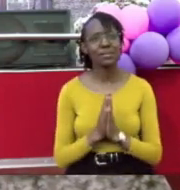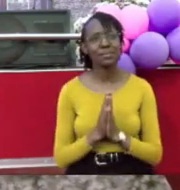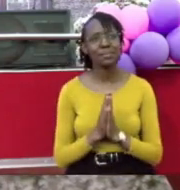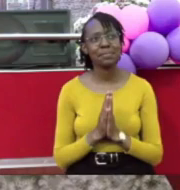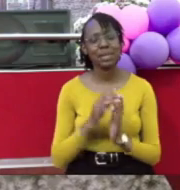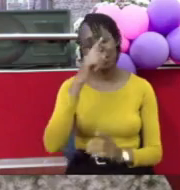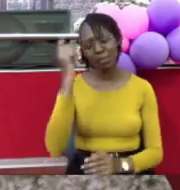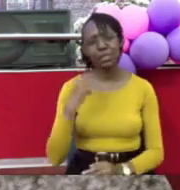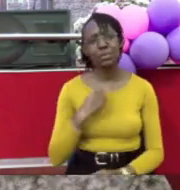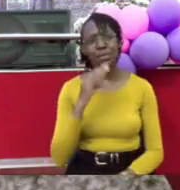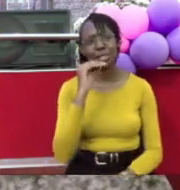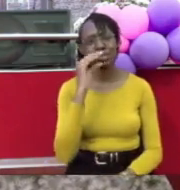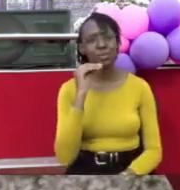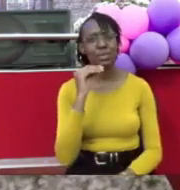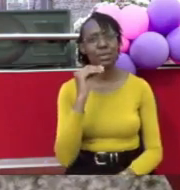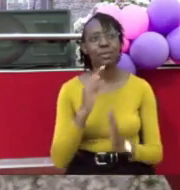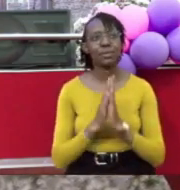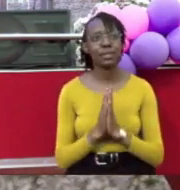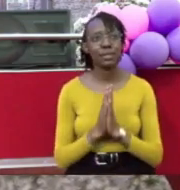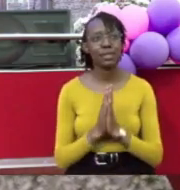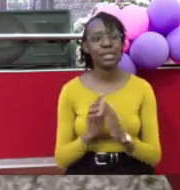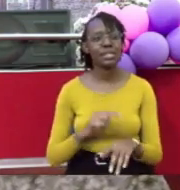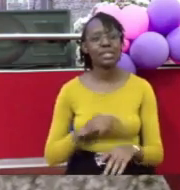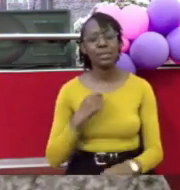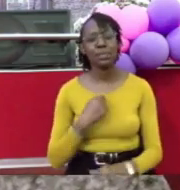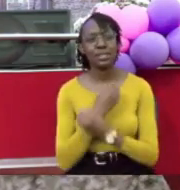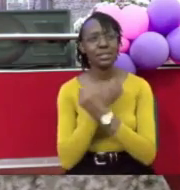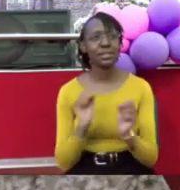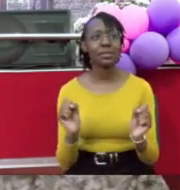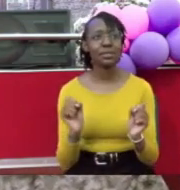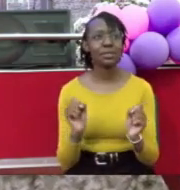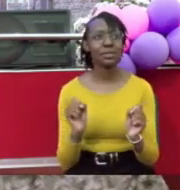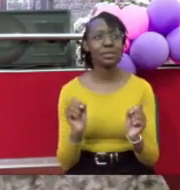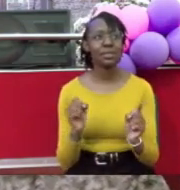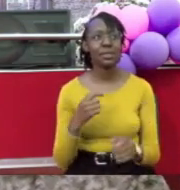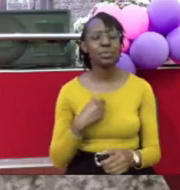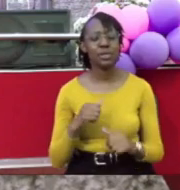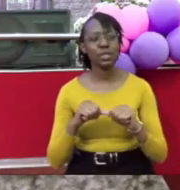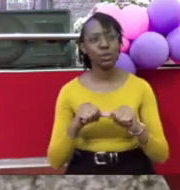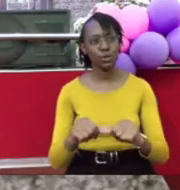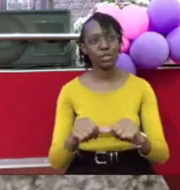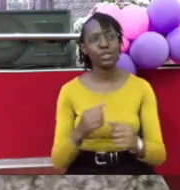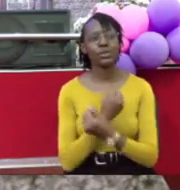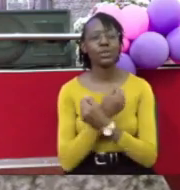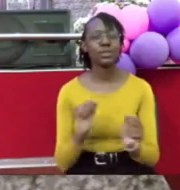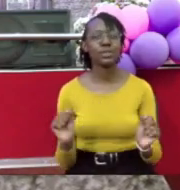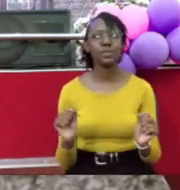spoke it. Lakini naliisema. Then I got saved. Nalipookoka. And I've remained saved. Na nimebaki nikiwa